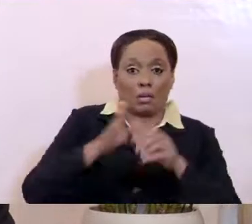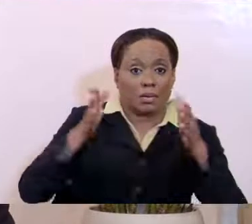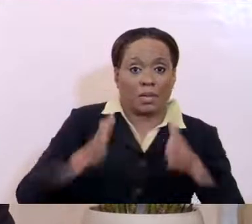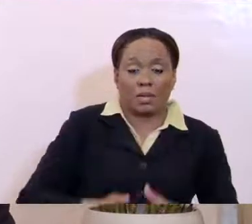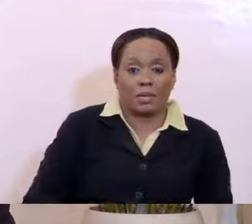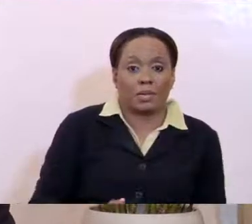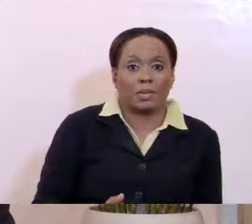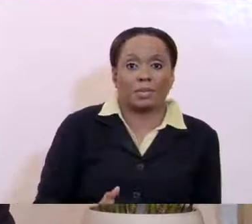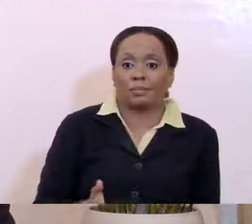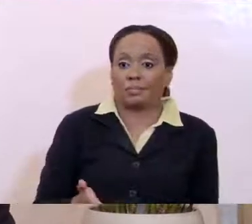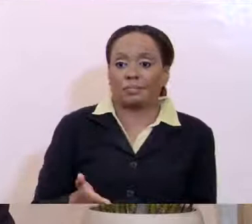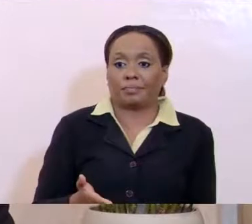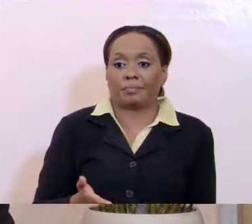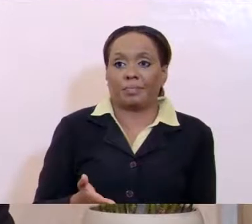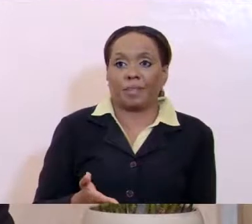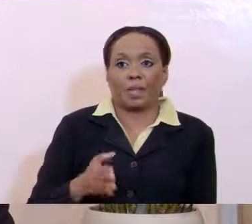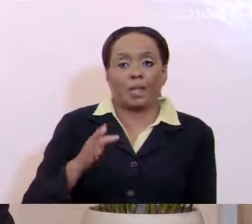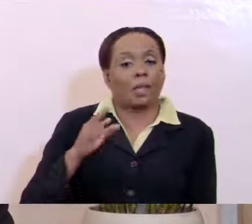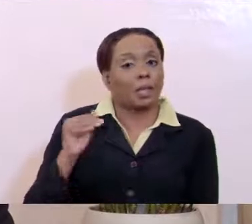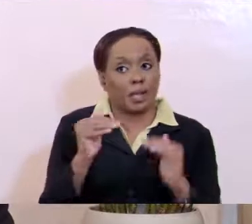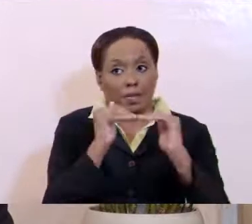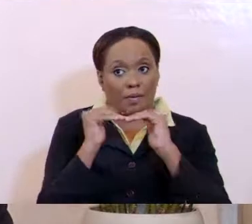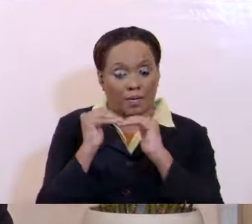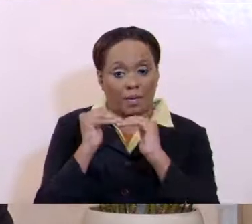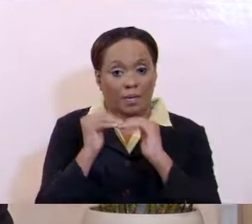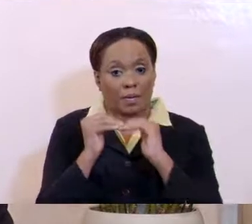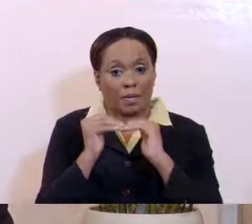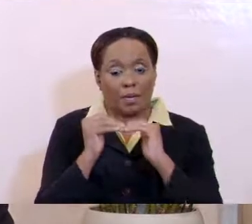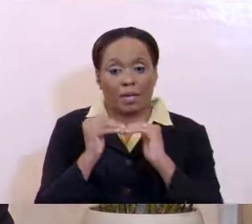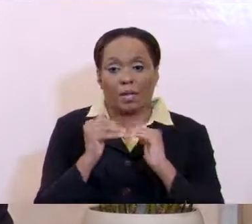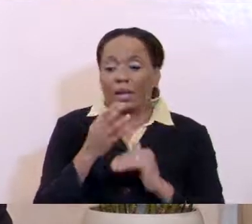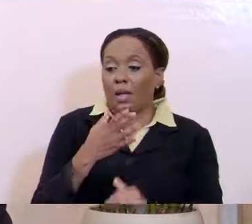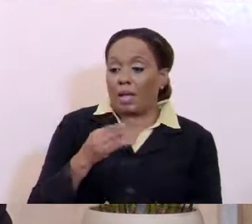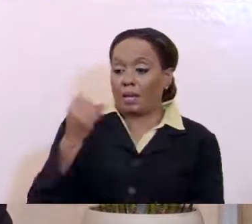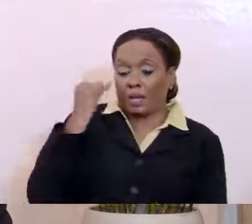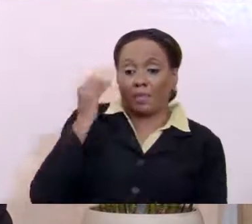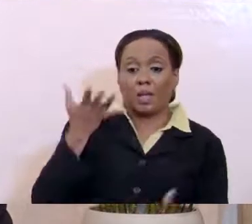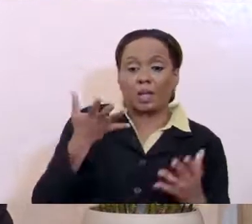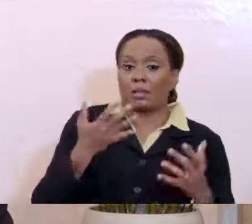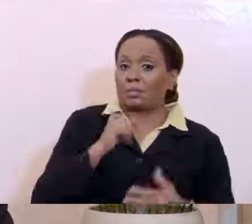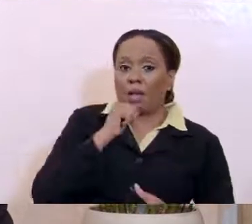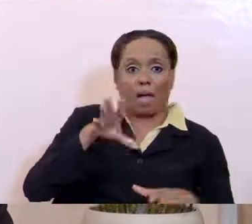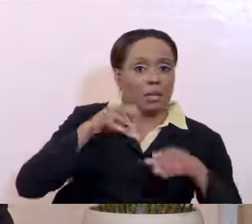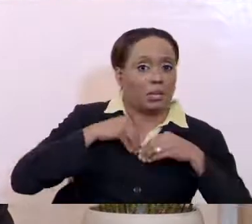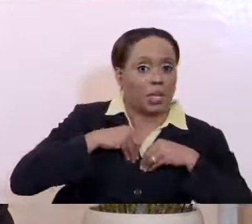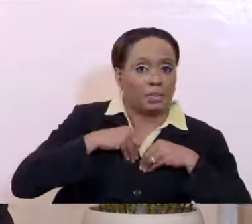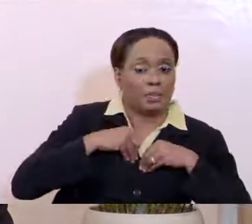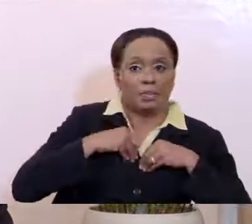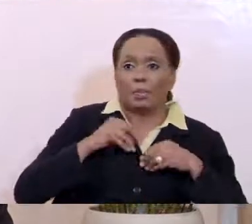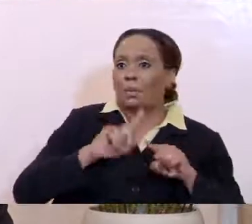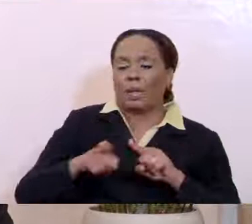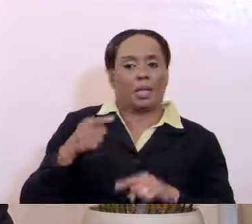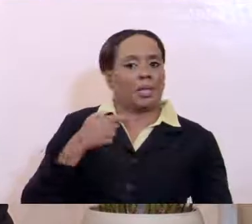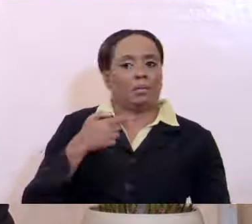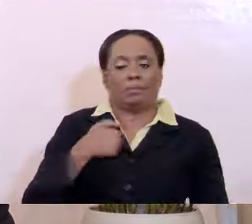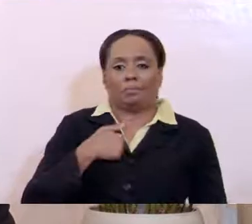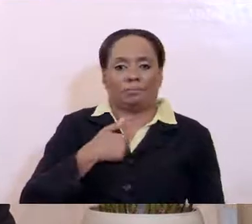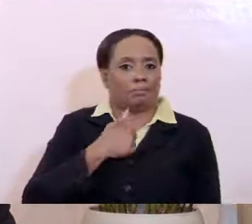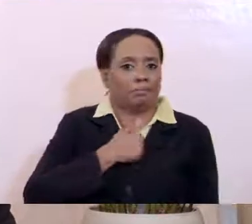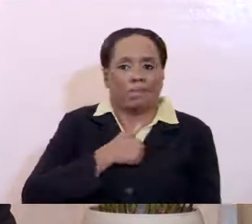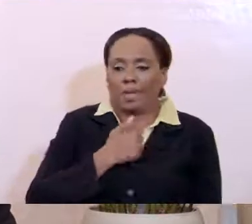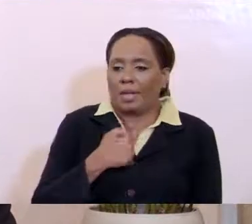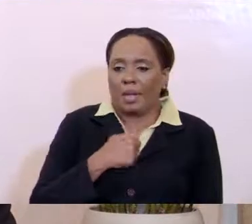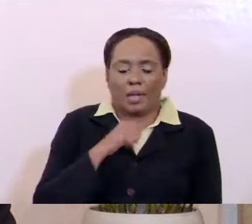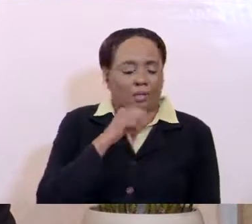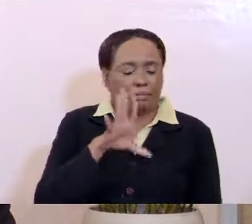court is treated fairly unless the Court of Appeal determines otherwise. But I regret that I'm not going to be drawn into